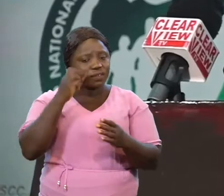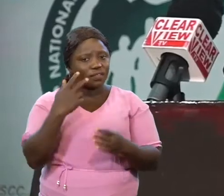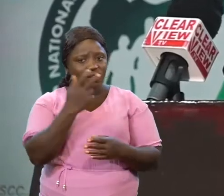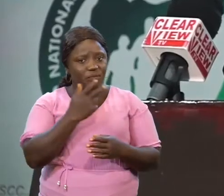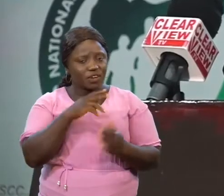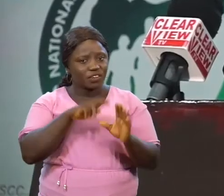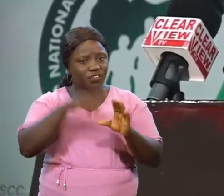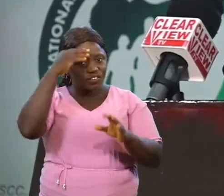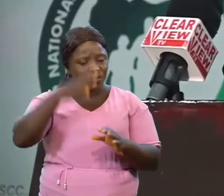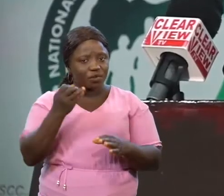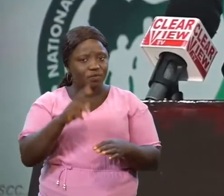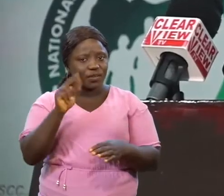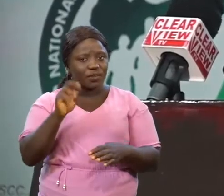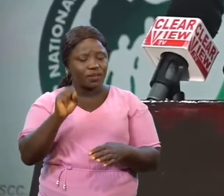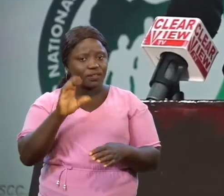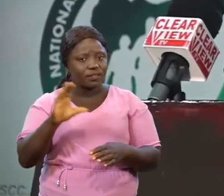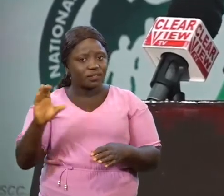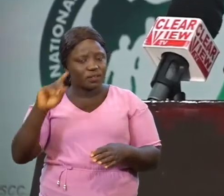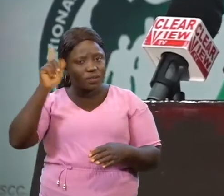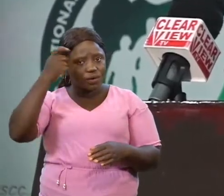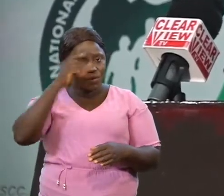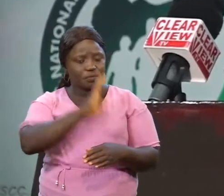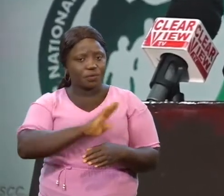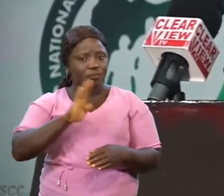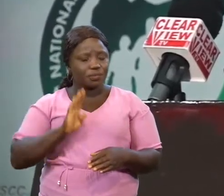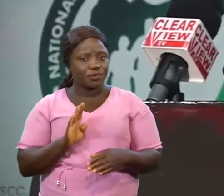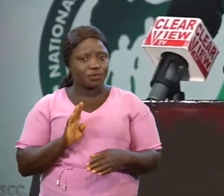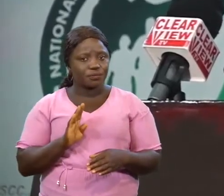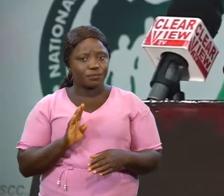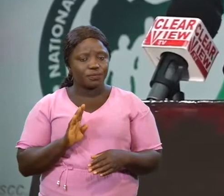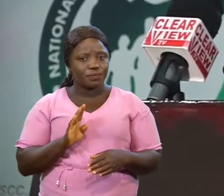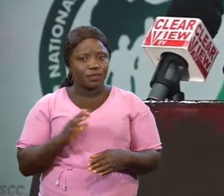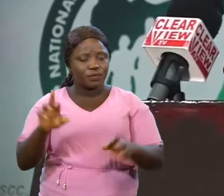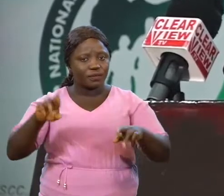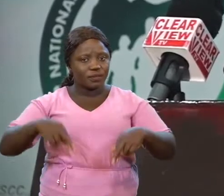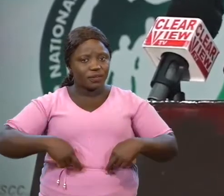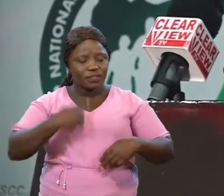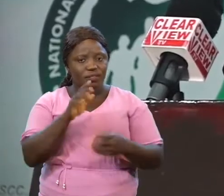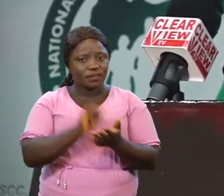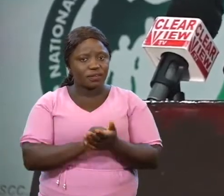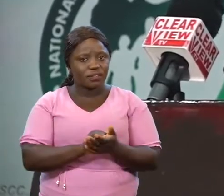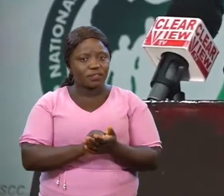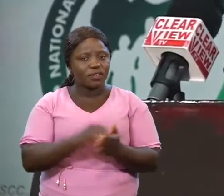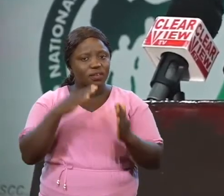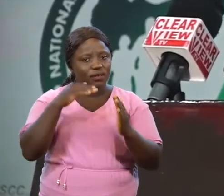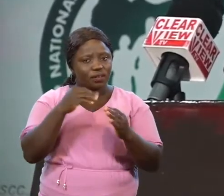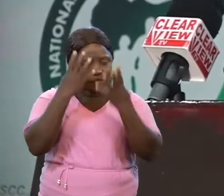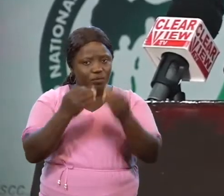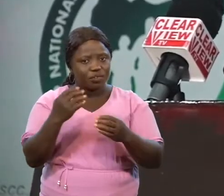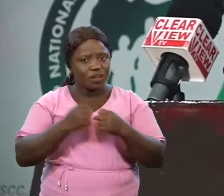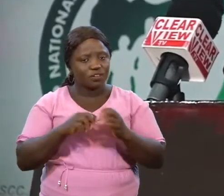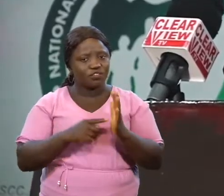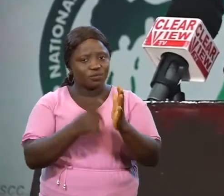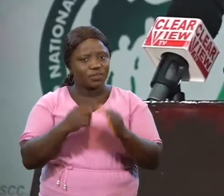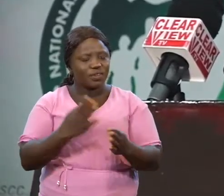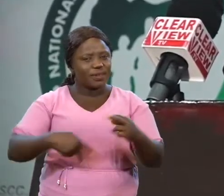In his remark, Chairman of the NSCC Governing Board, ABM Muhammad Muhammad retired, stated that data has